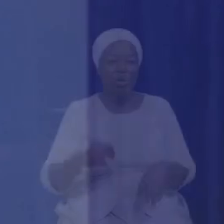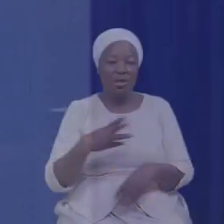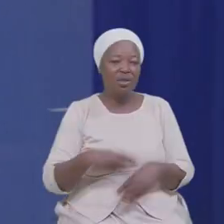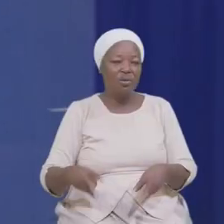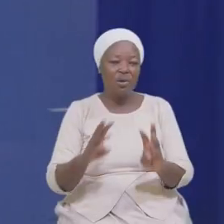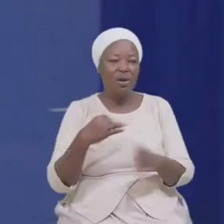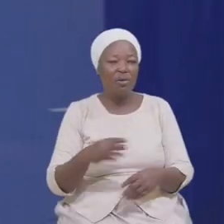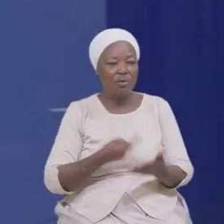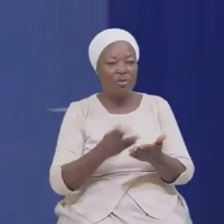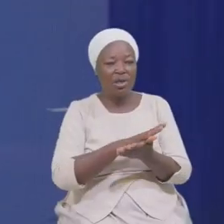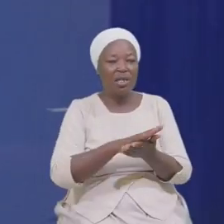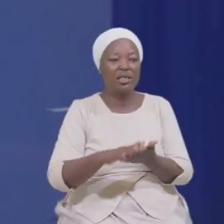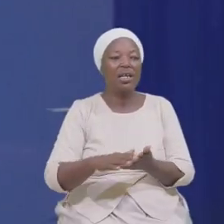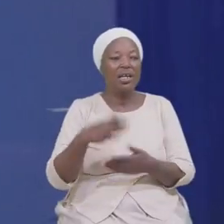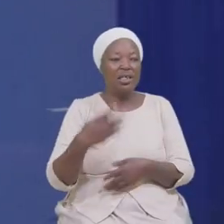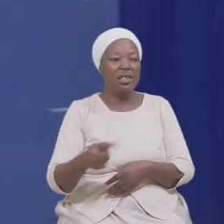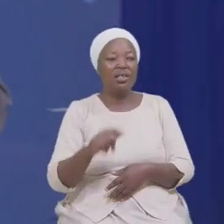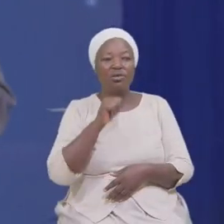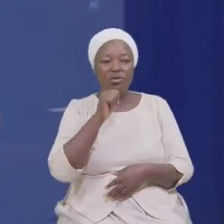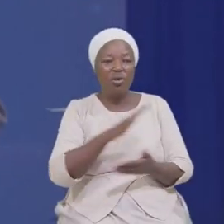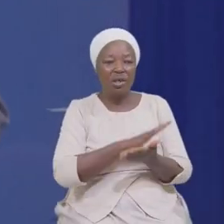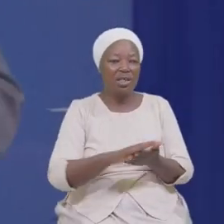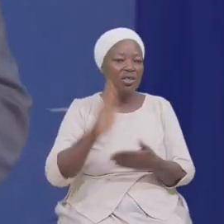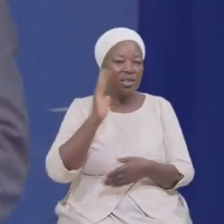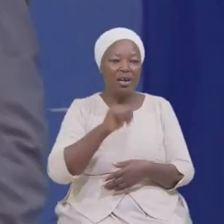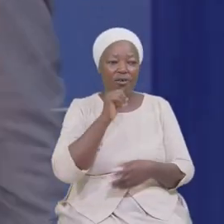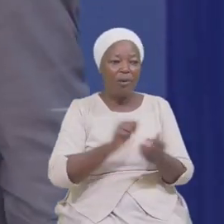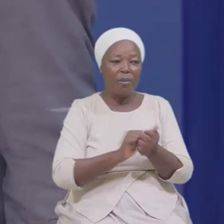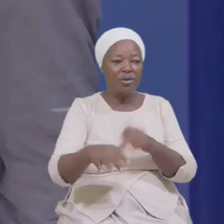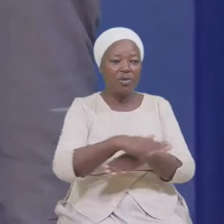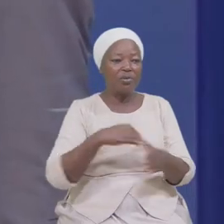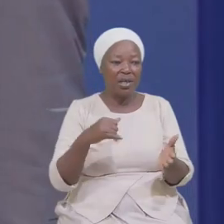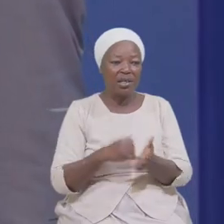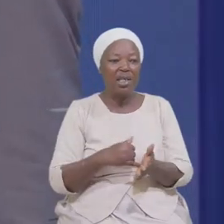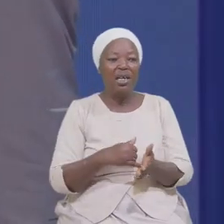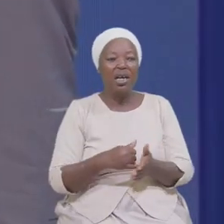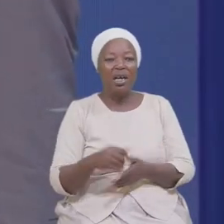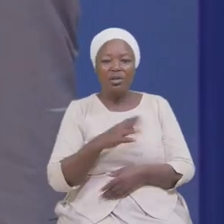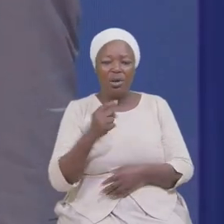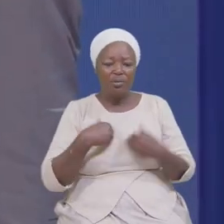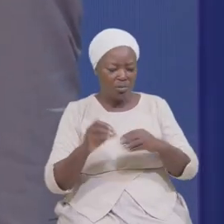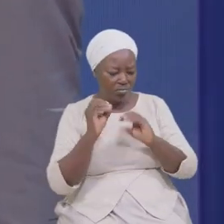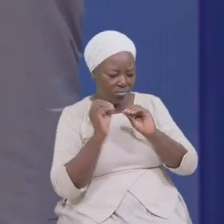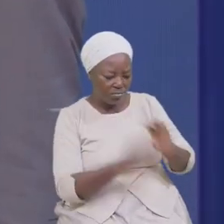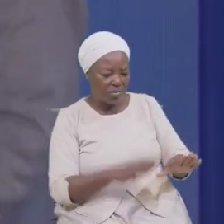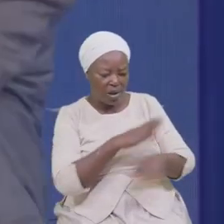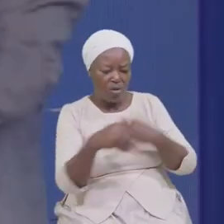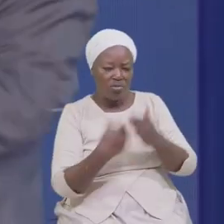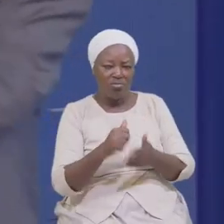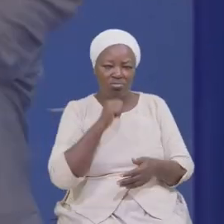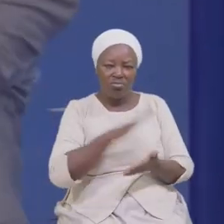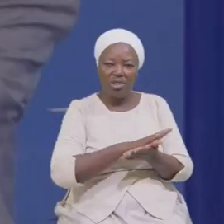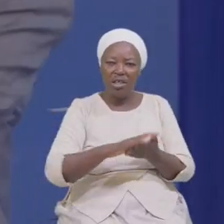holiness, the unclean shall not pass over it. We have to drop all uncleanness at the gate, at the